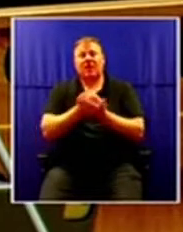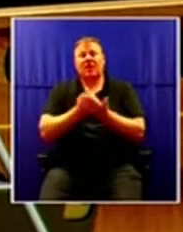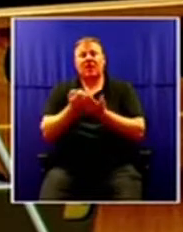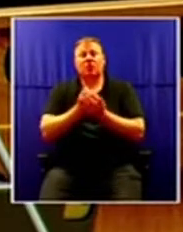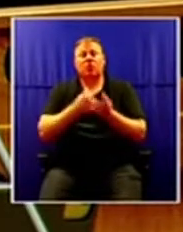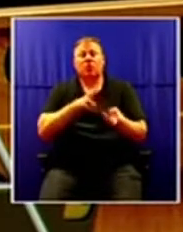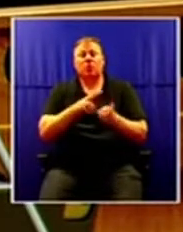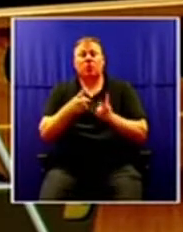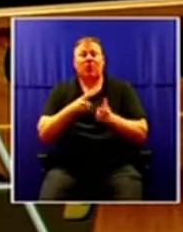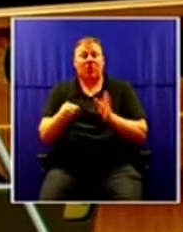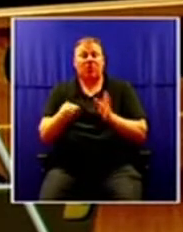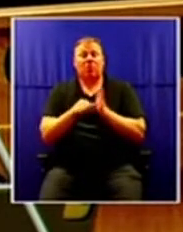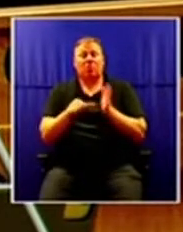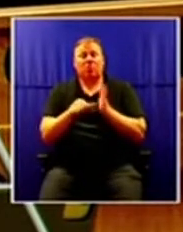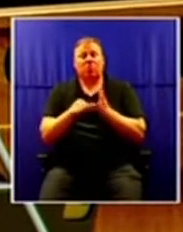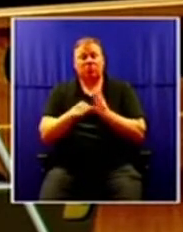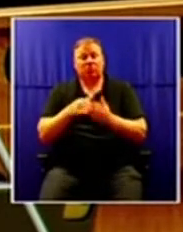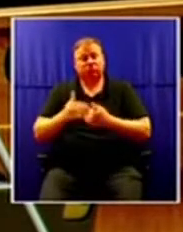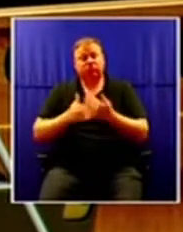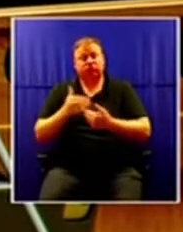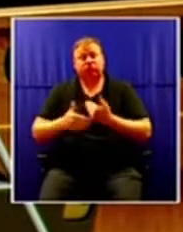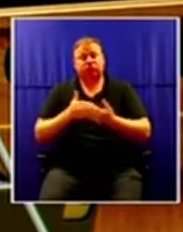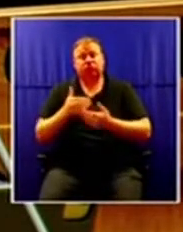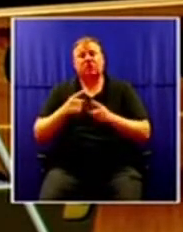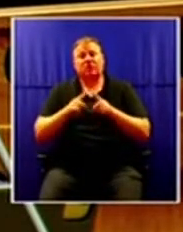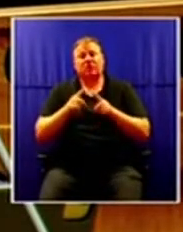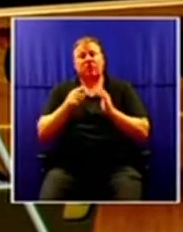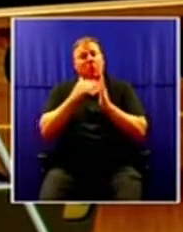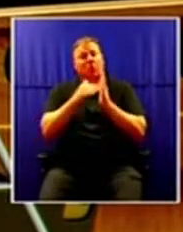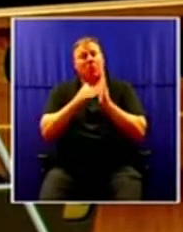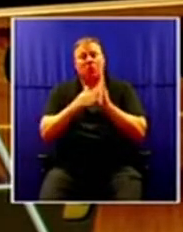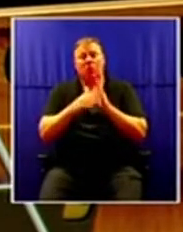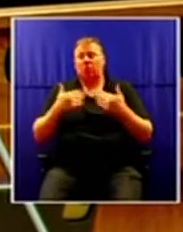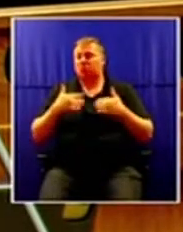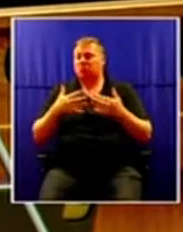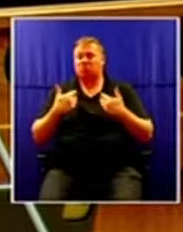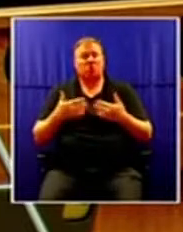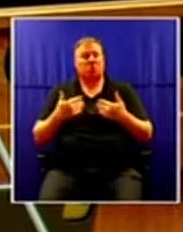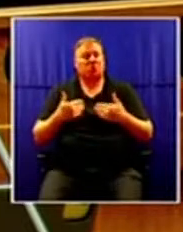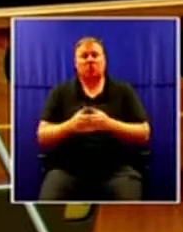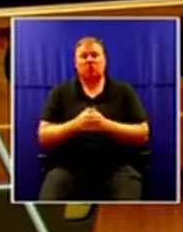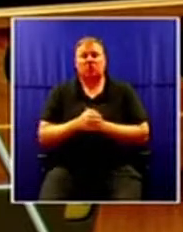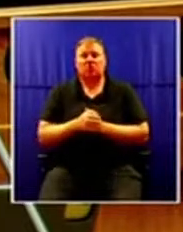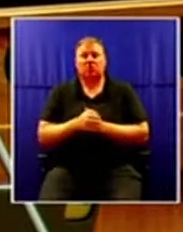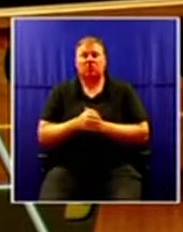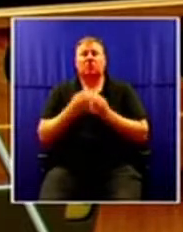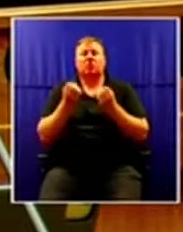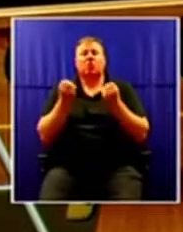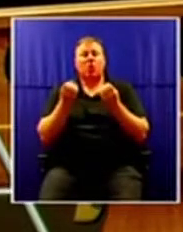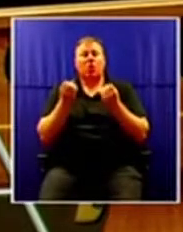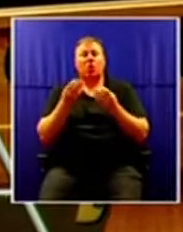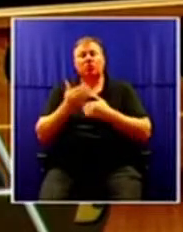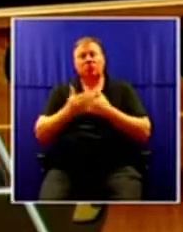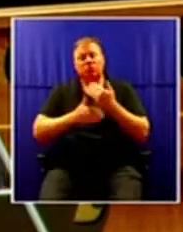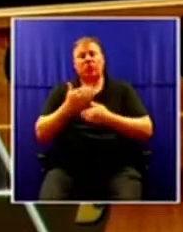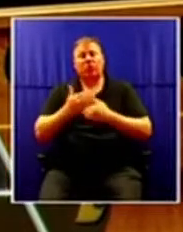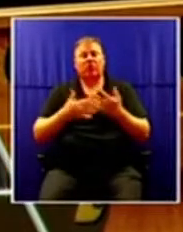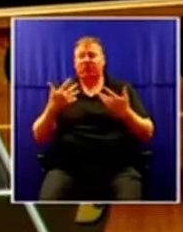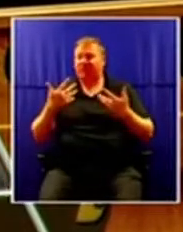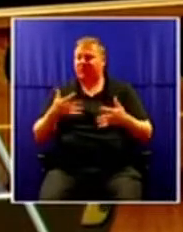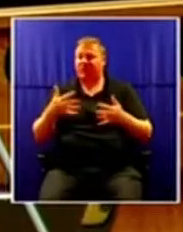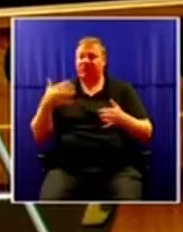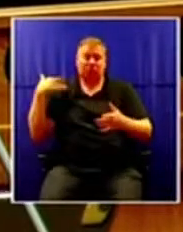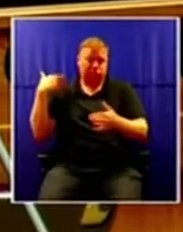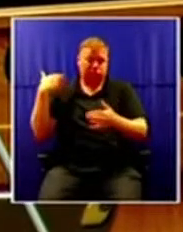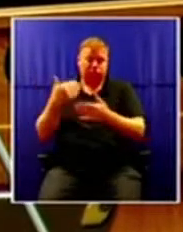various programs that we've put in place. And a lot of progress has already been made,